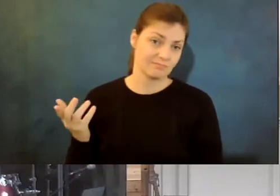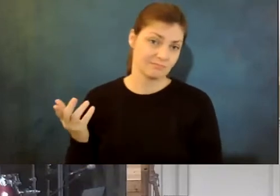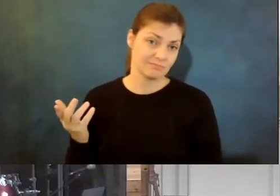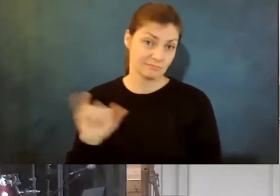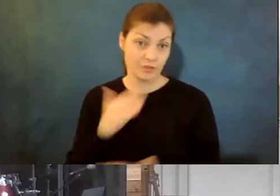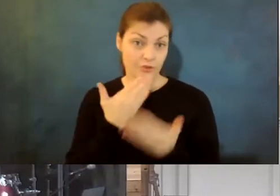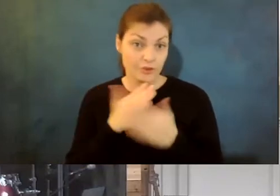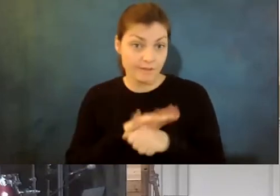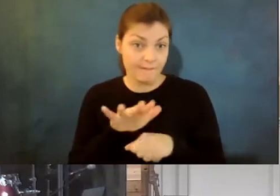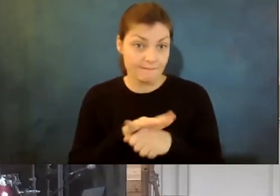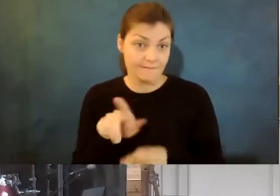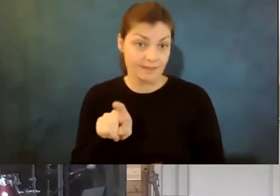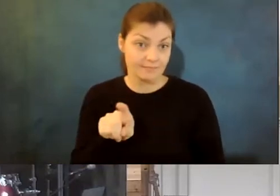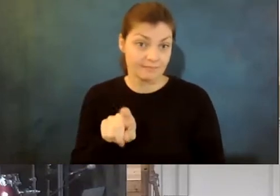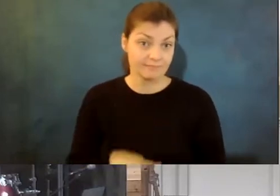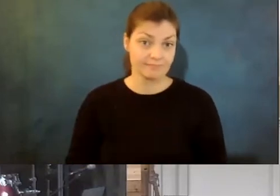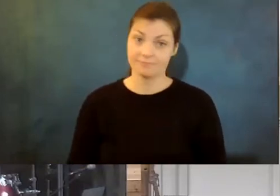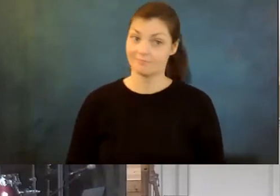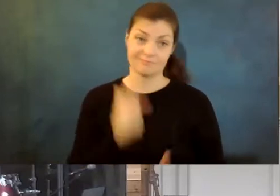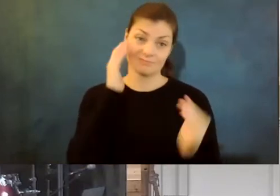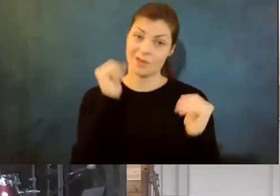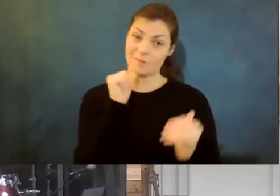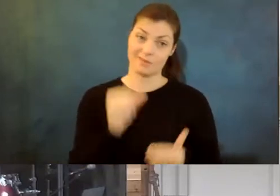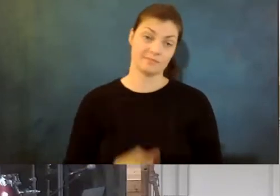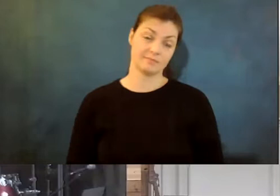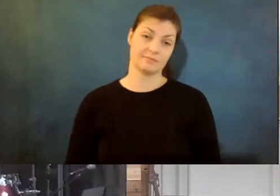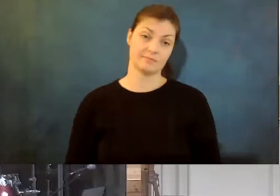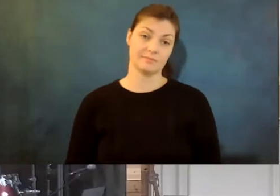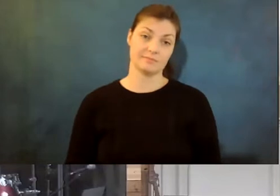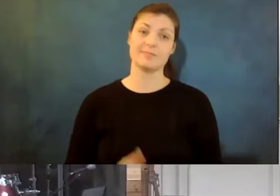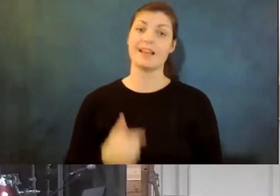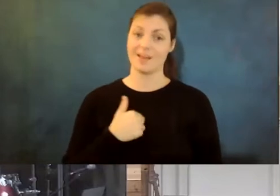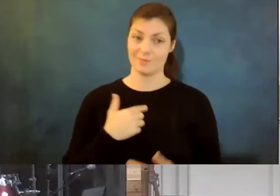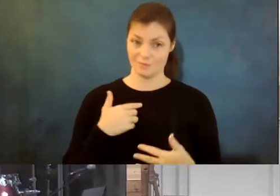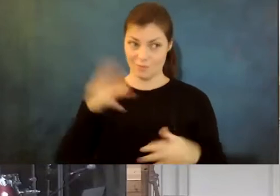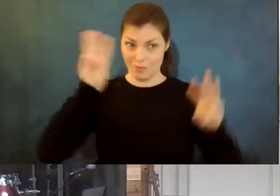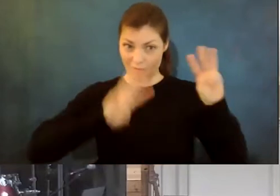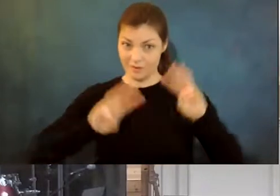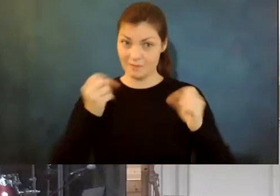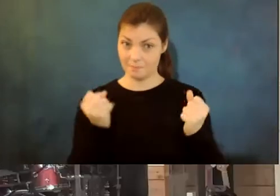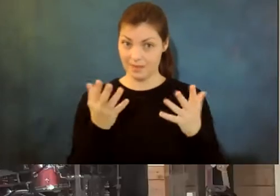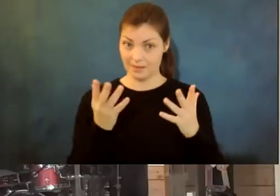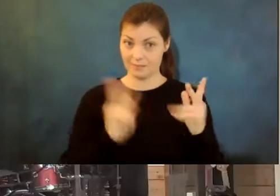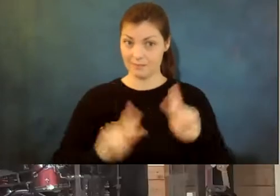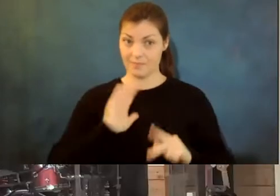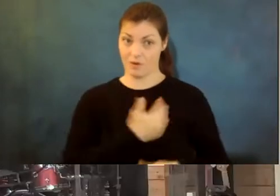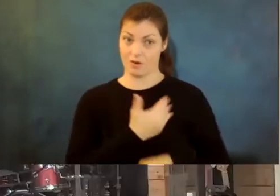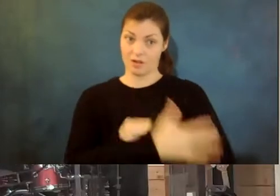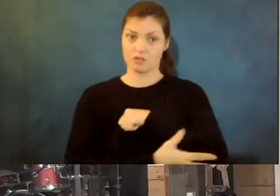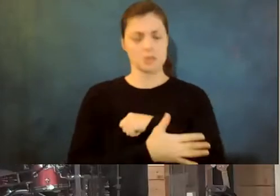Would that be good enough? I hope not. But I fear in our country it's good enough for a lot of people.